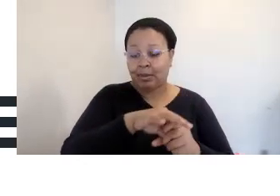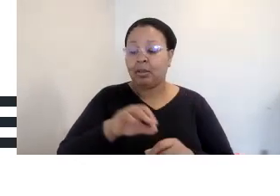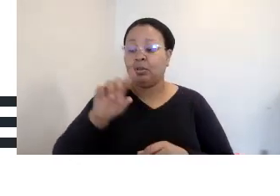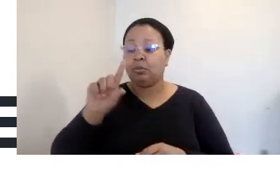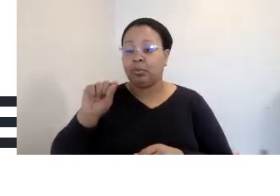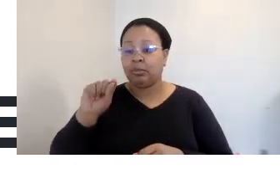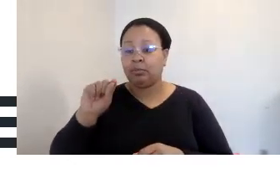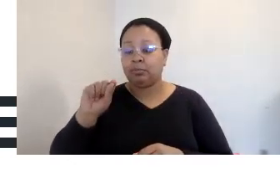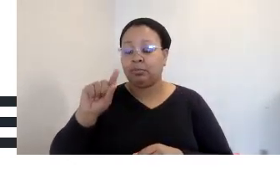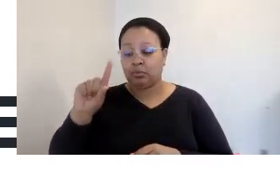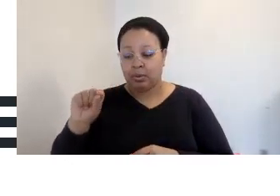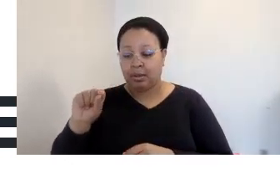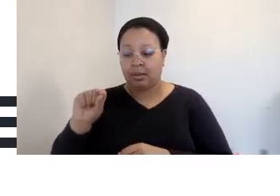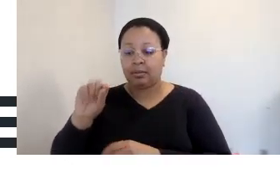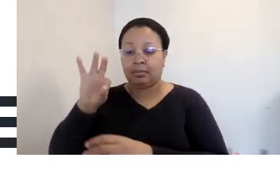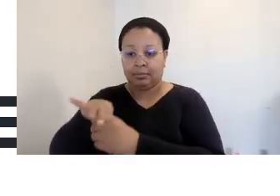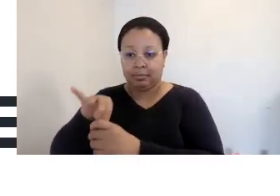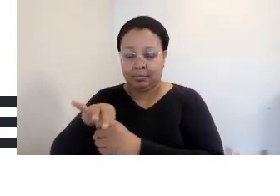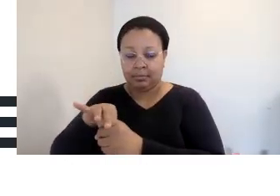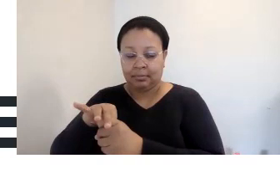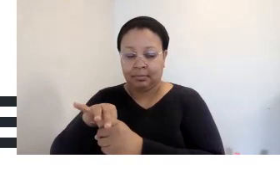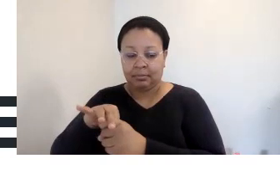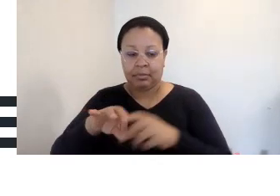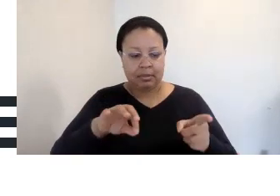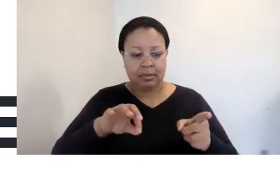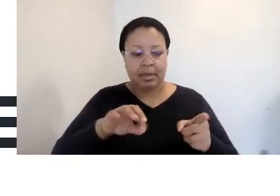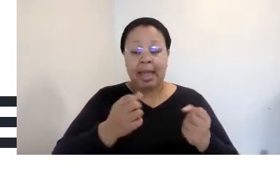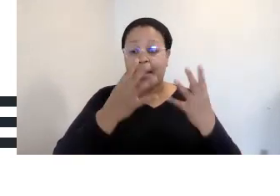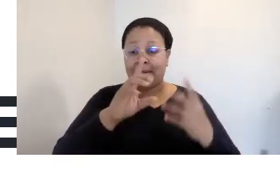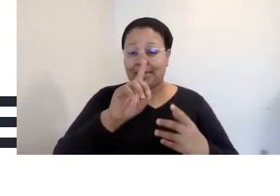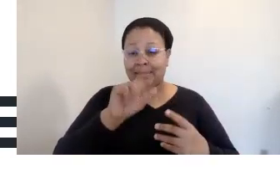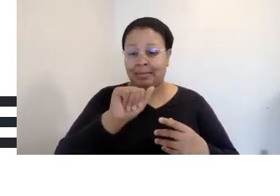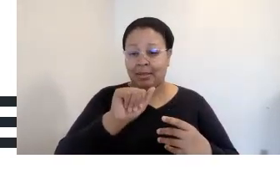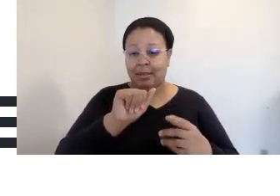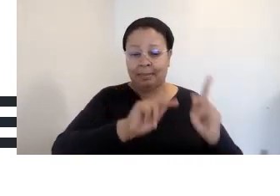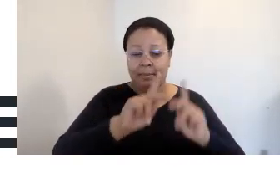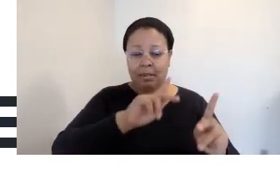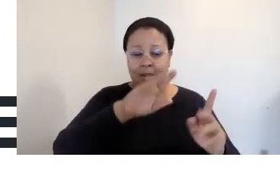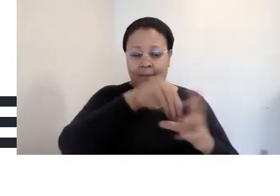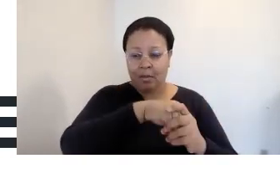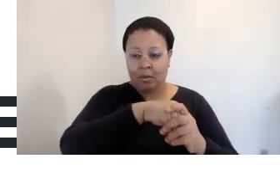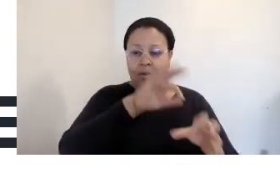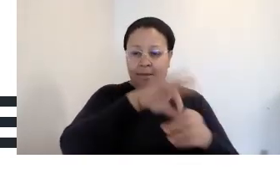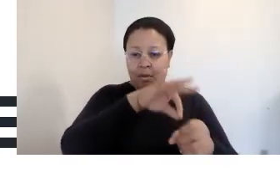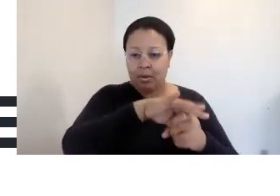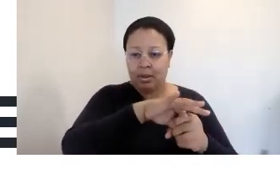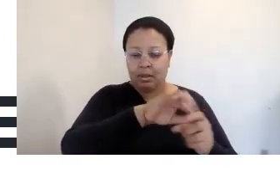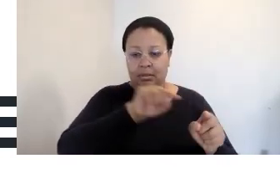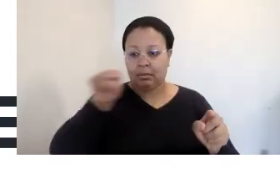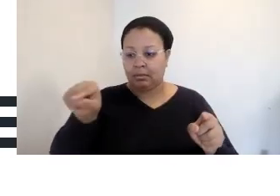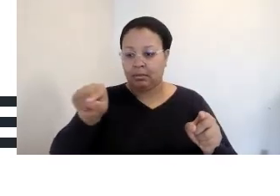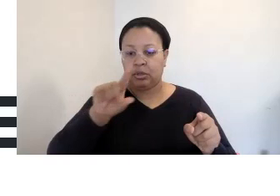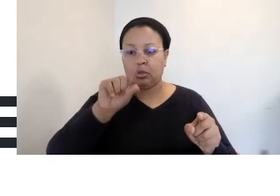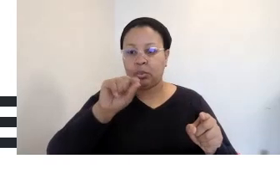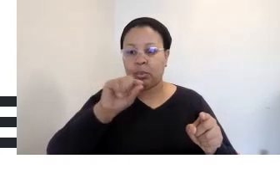election, the rate of disabled people voting increased by about 20%. That is a huge jump,